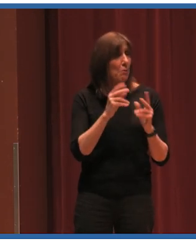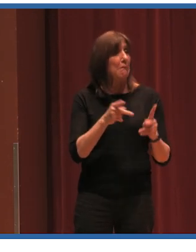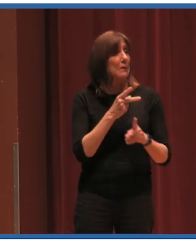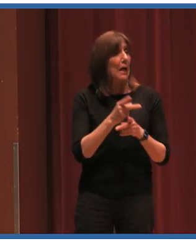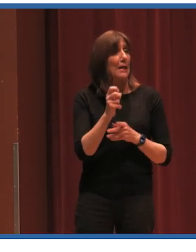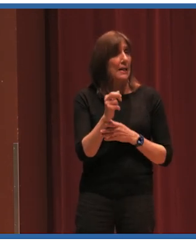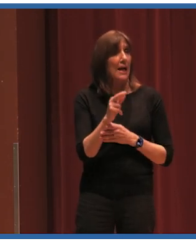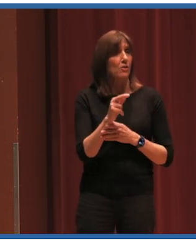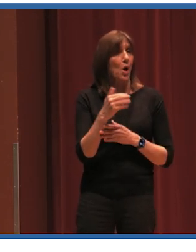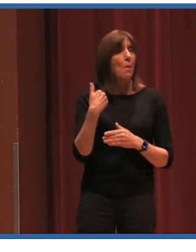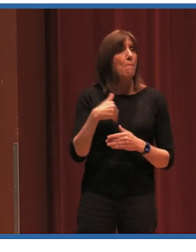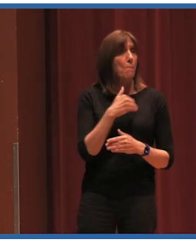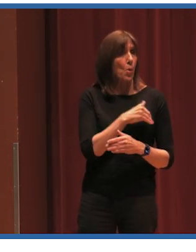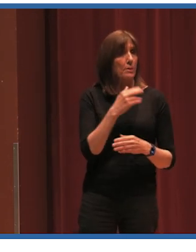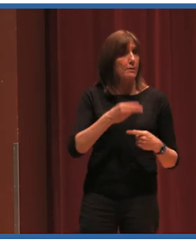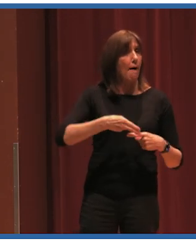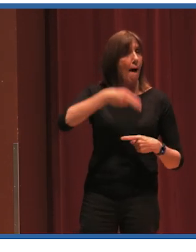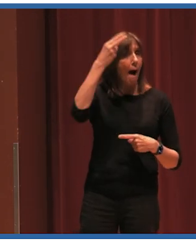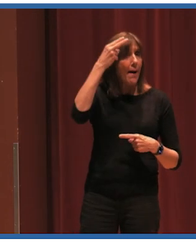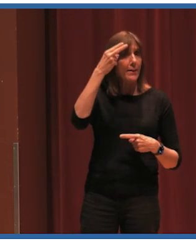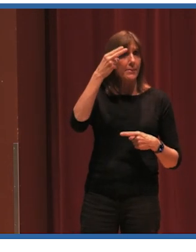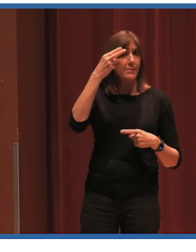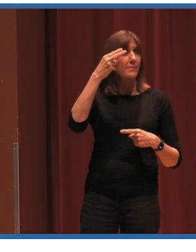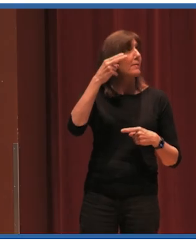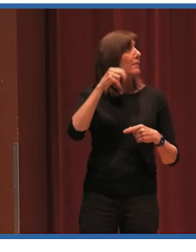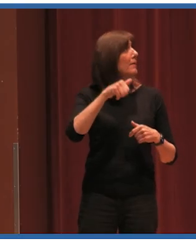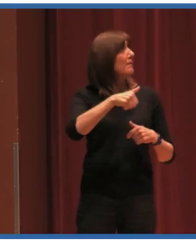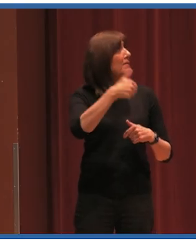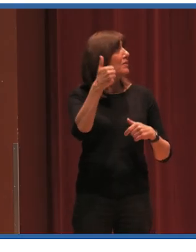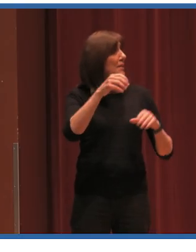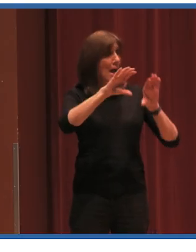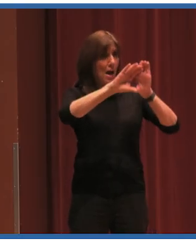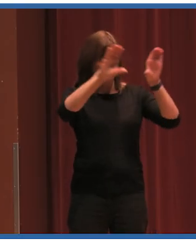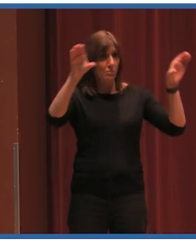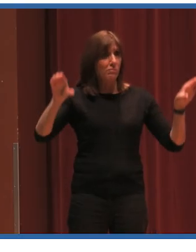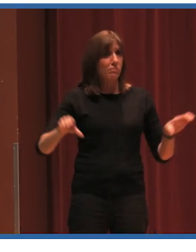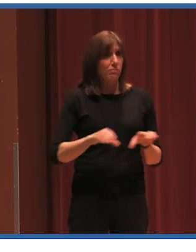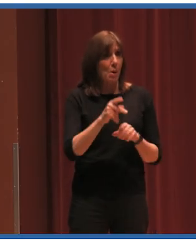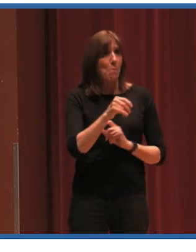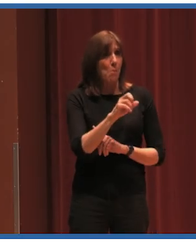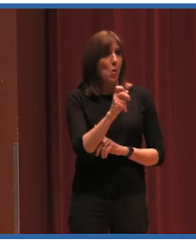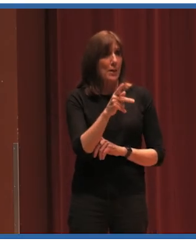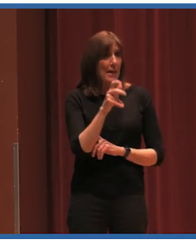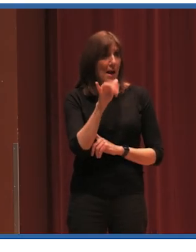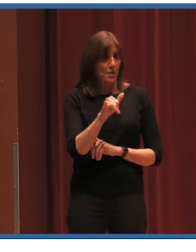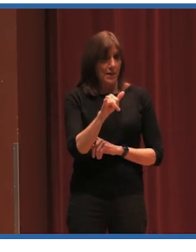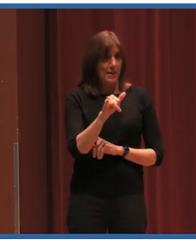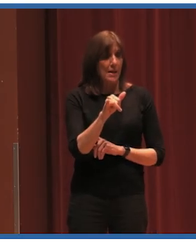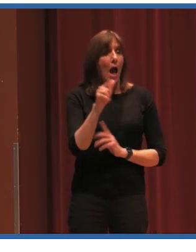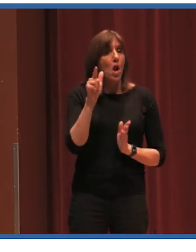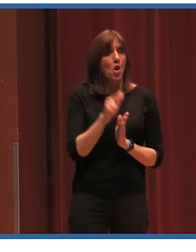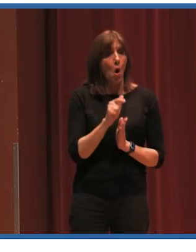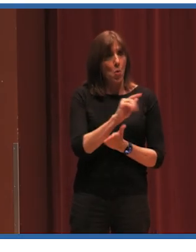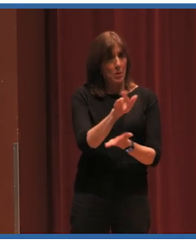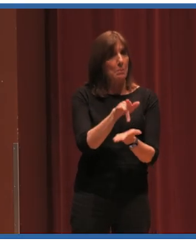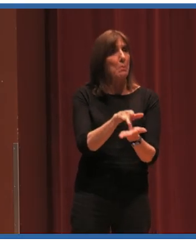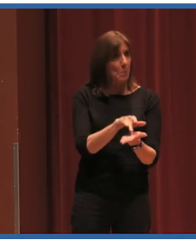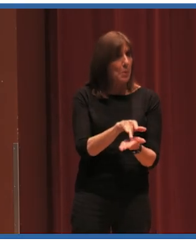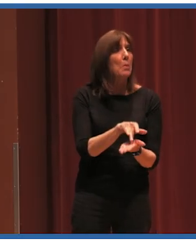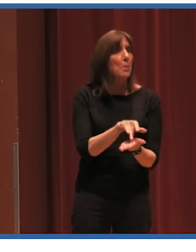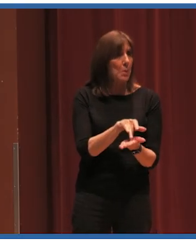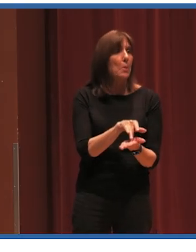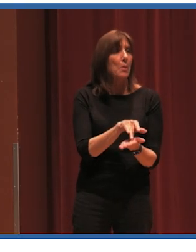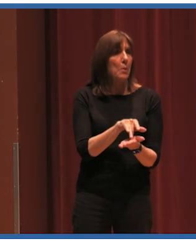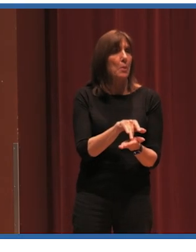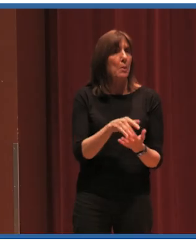So breast cancer being higher in those outerlying areas of Polk County and lower in